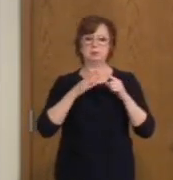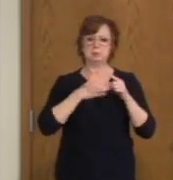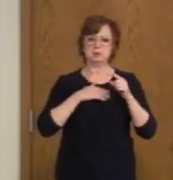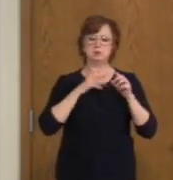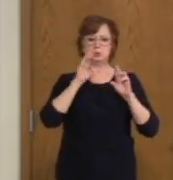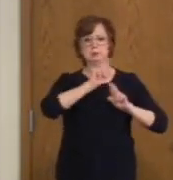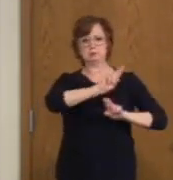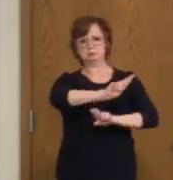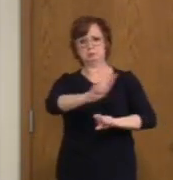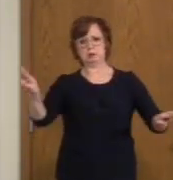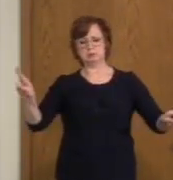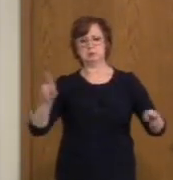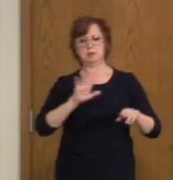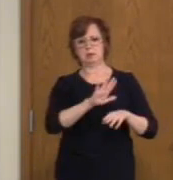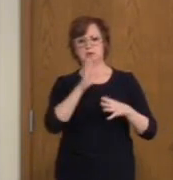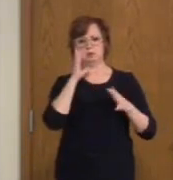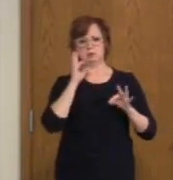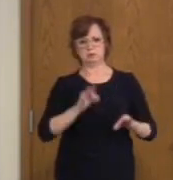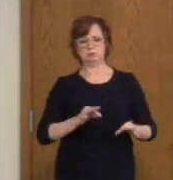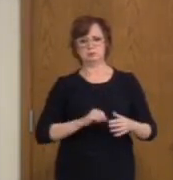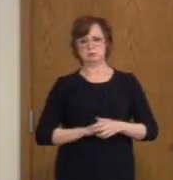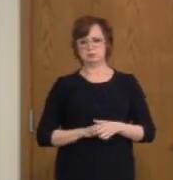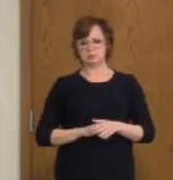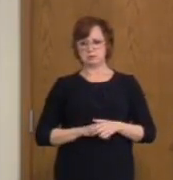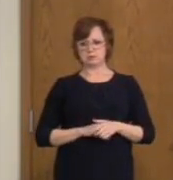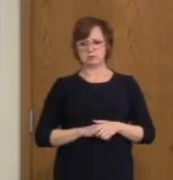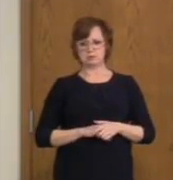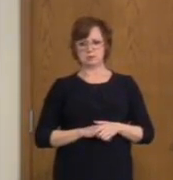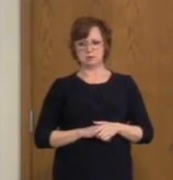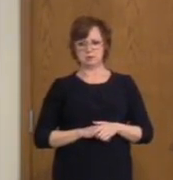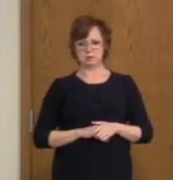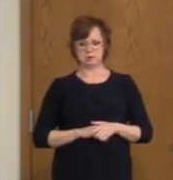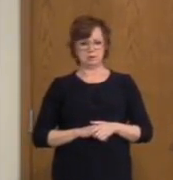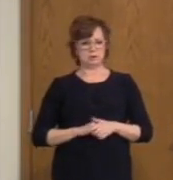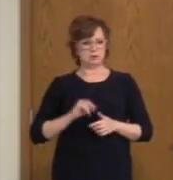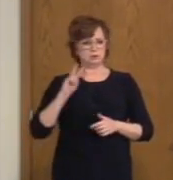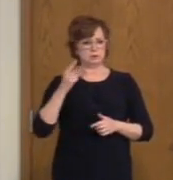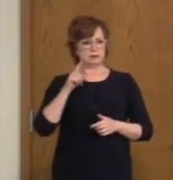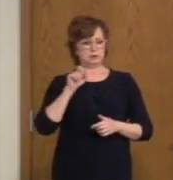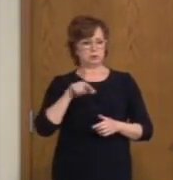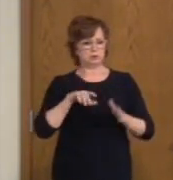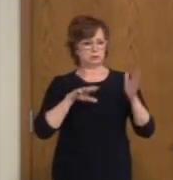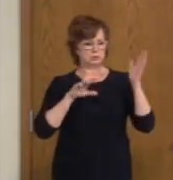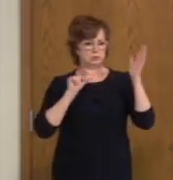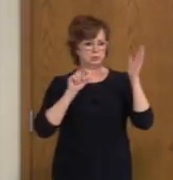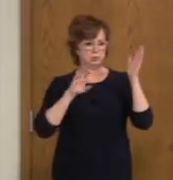plea for everyone in Saskatchewan. Thank you. Do you have a follow-up question, Greg?